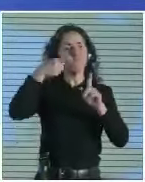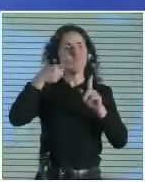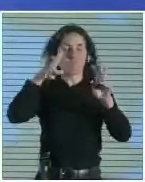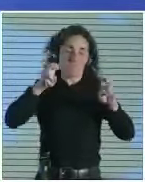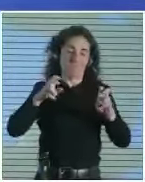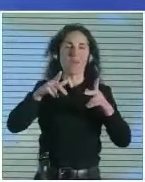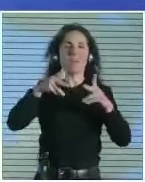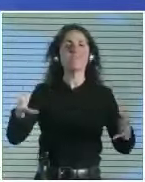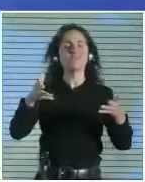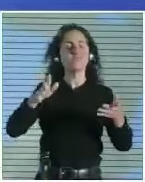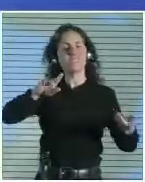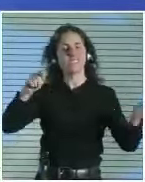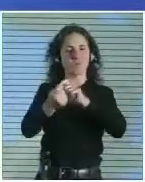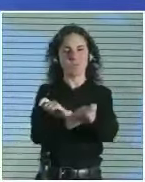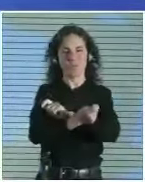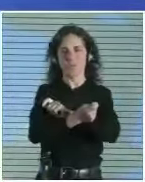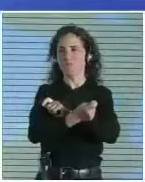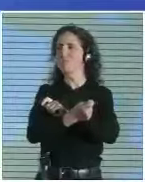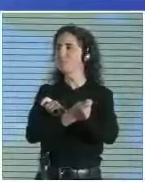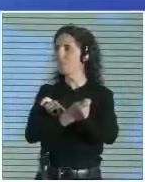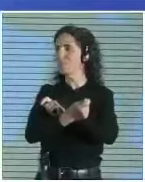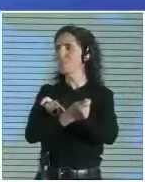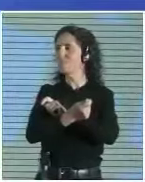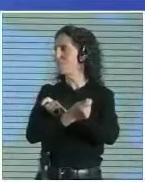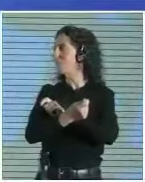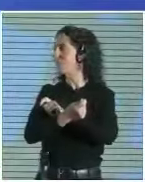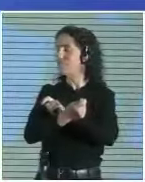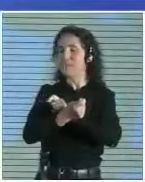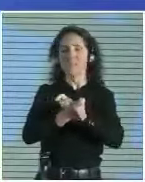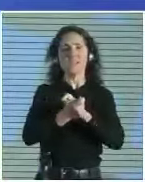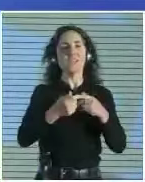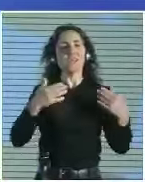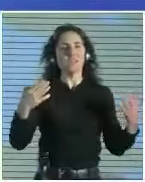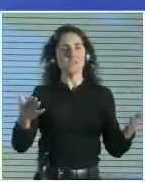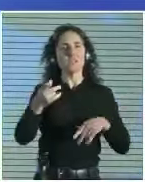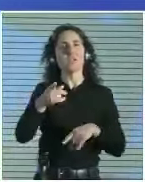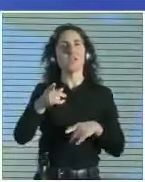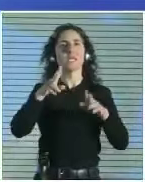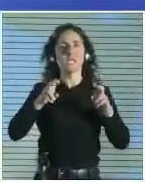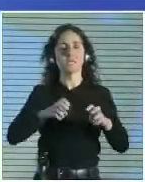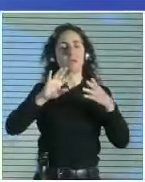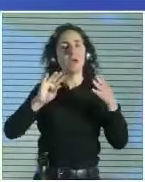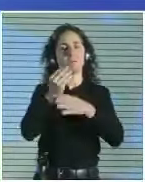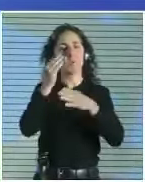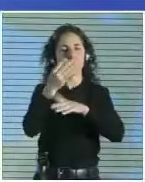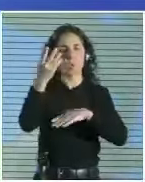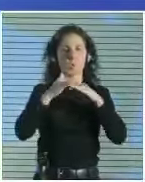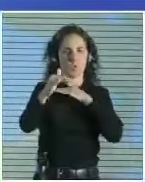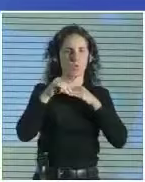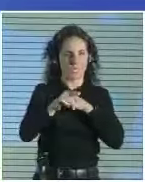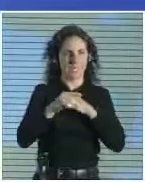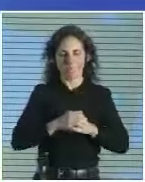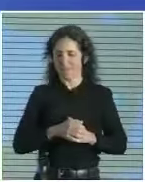build the needed synergies to support the transformation process through pooled research, guidance, and networking to